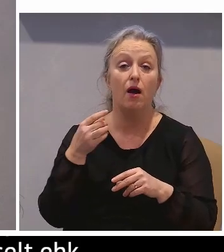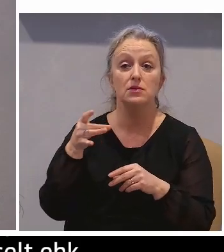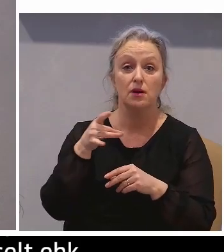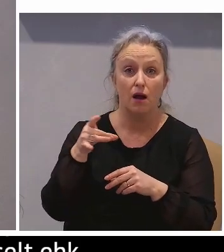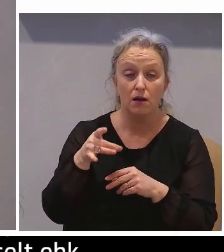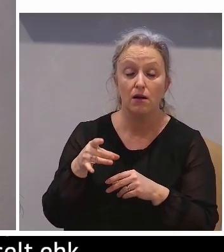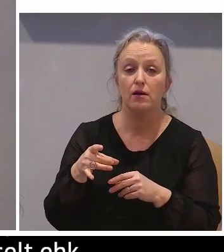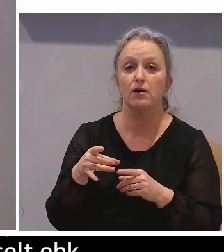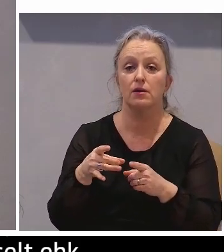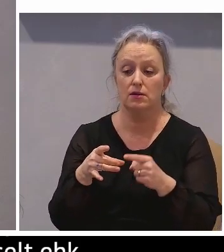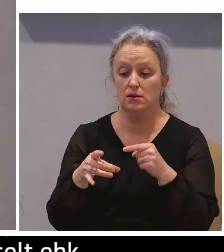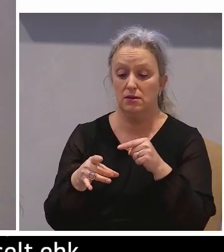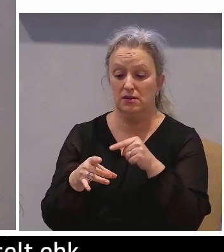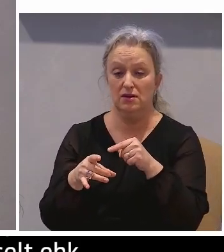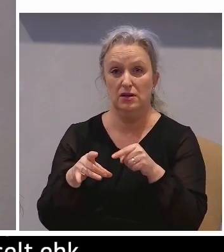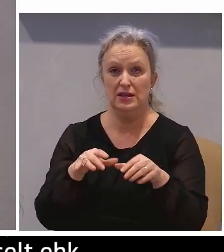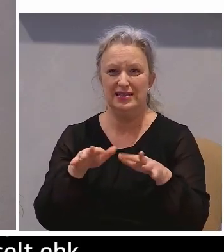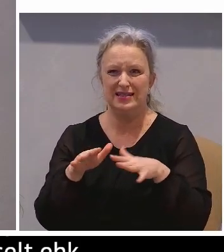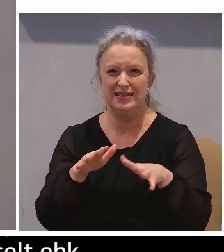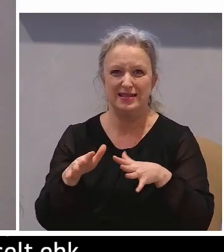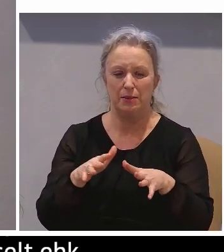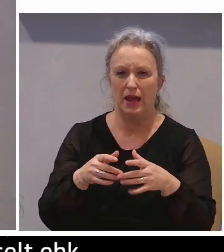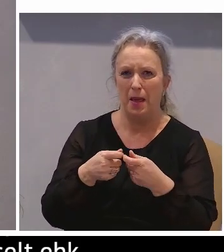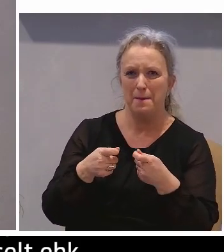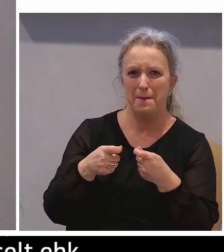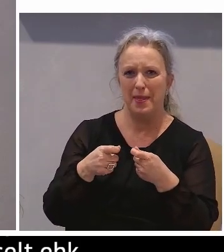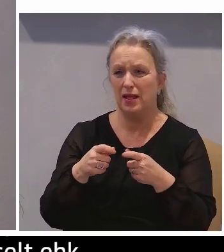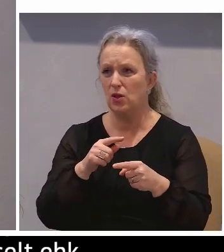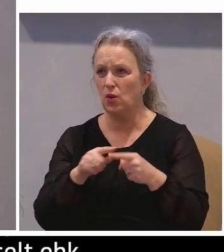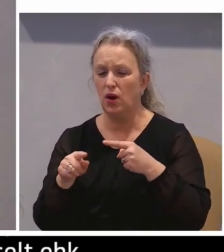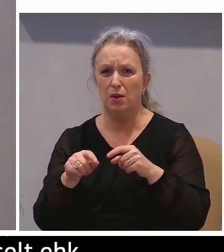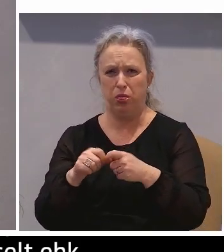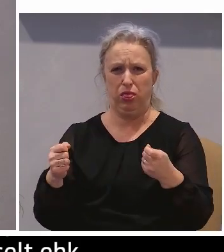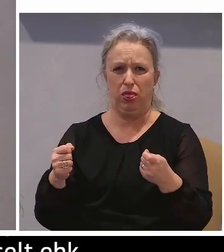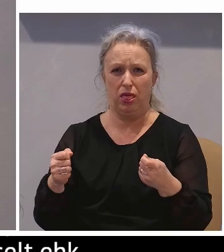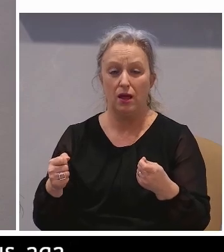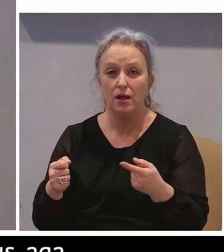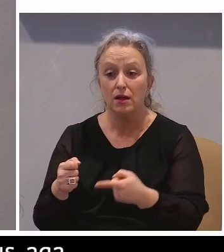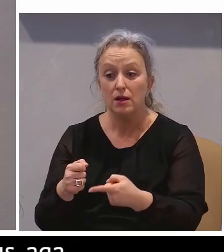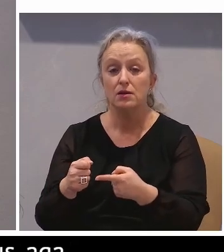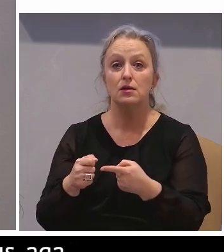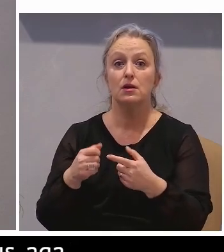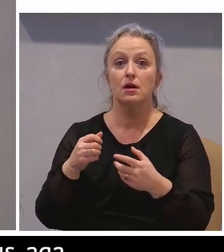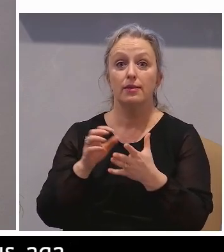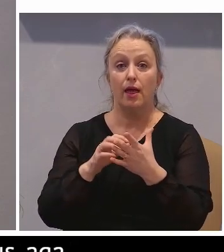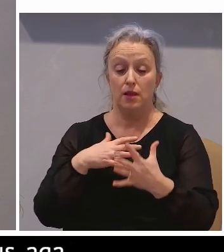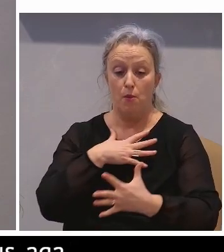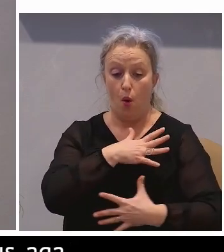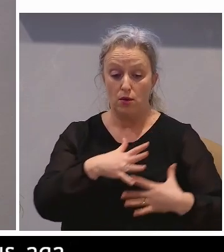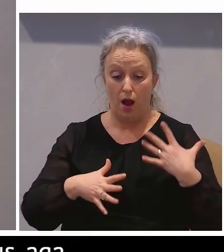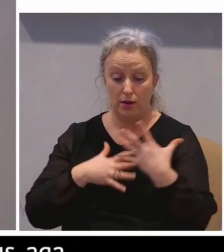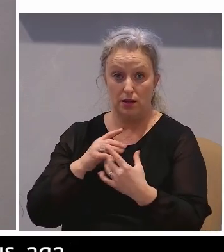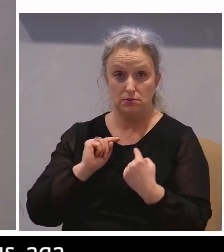we provide steroid treatment for a genetic disease. organism reageerib sellele